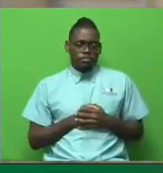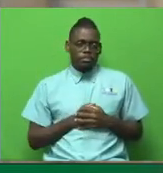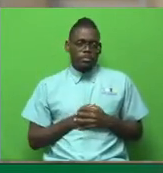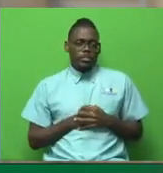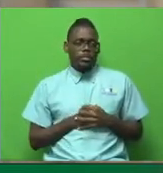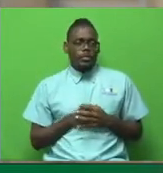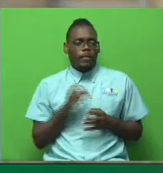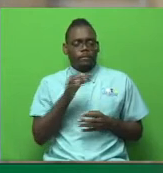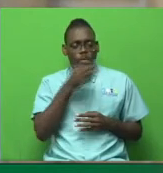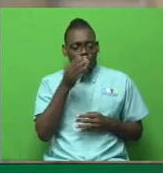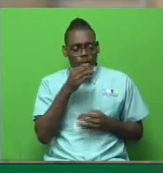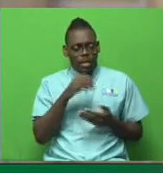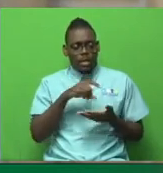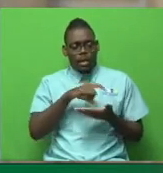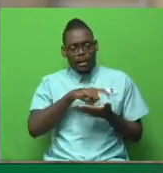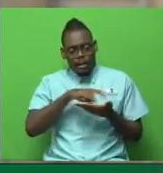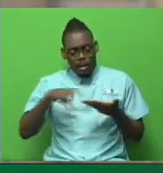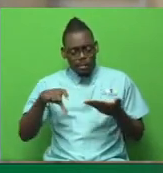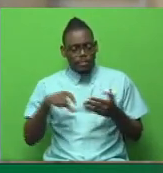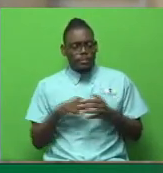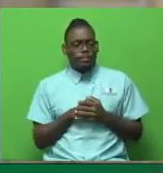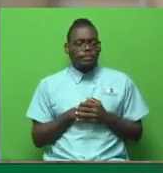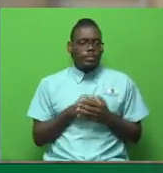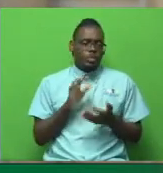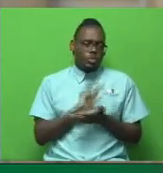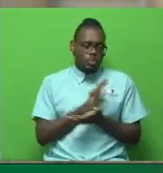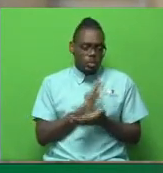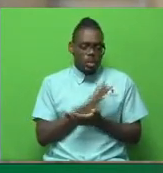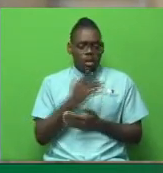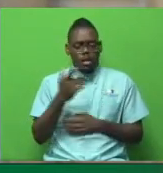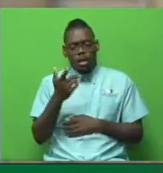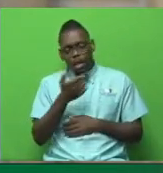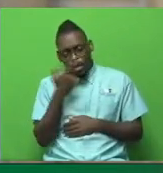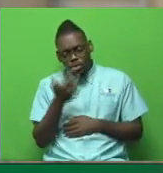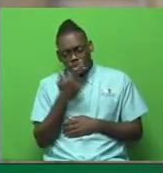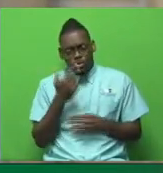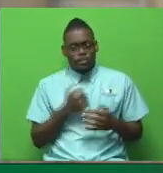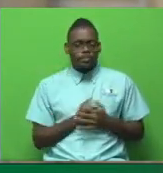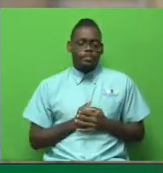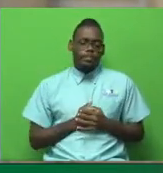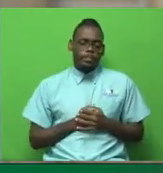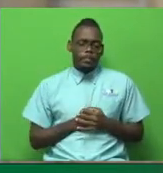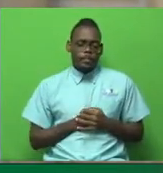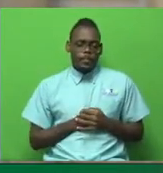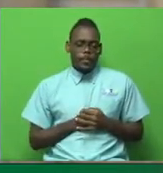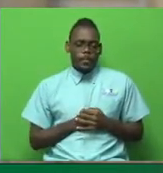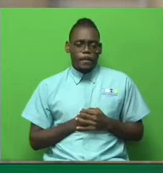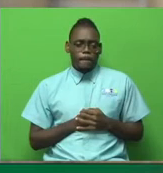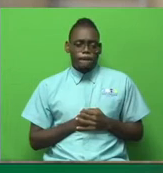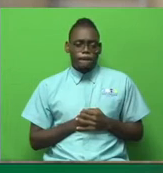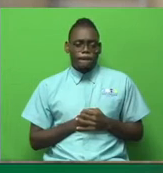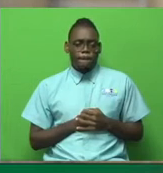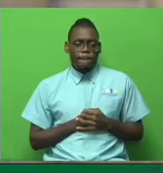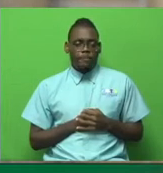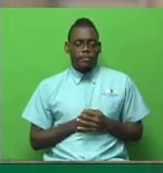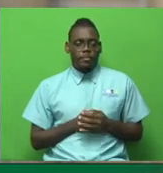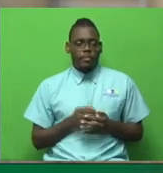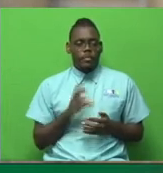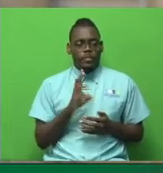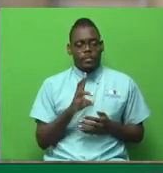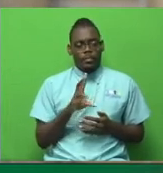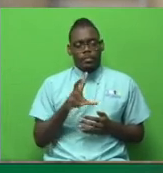lunches 175 million dollars disability Grant 630 million dollars